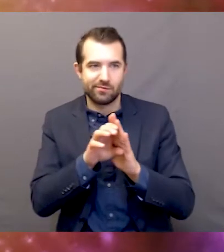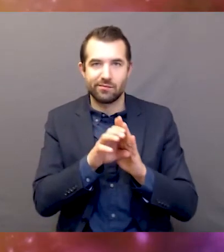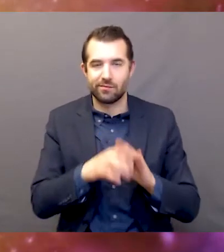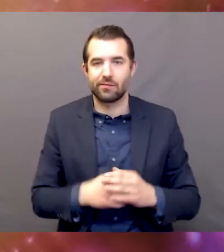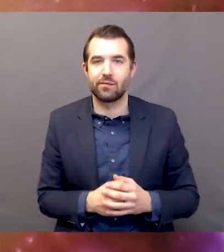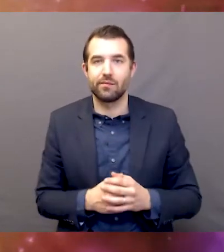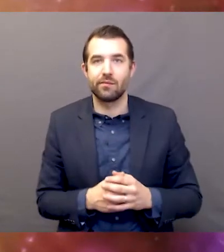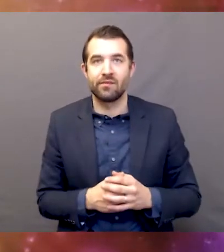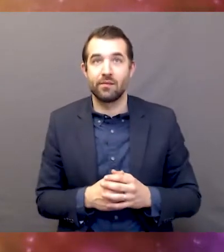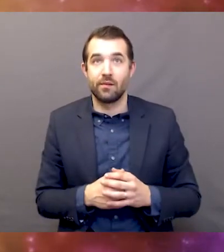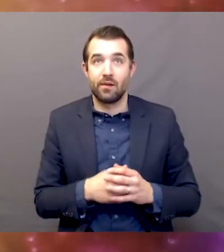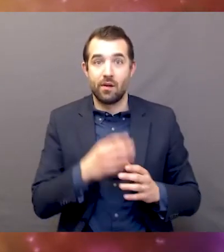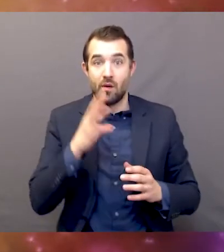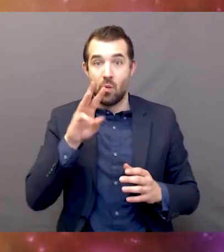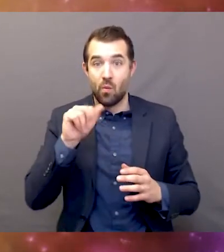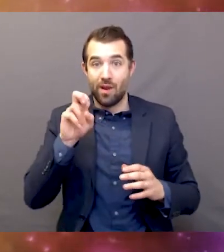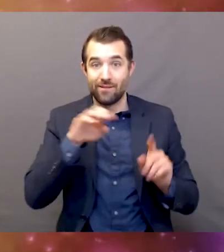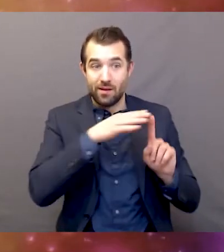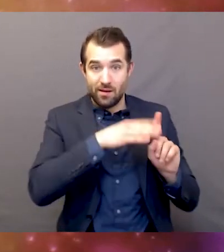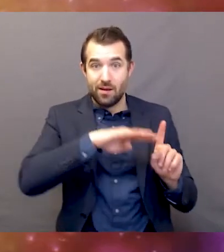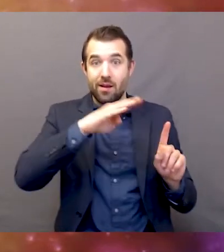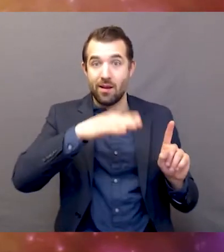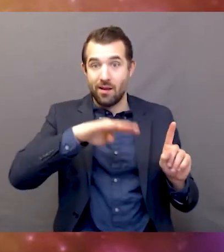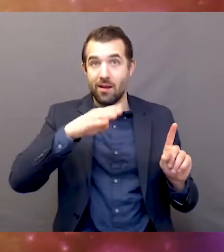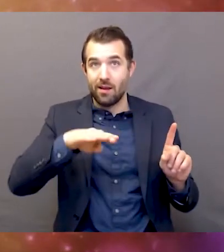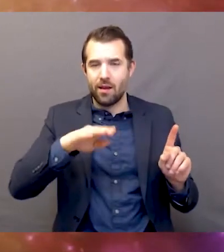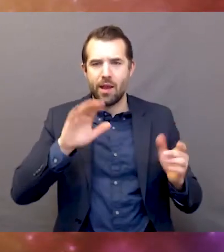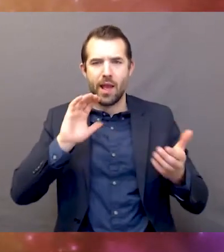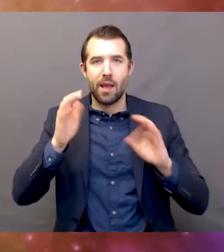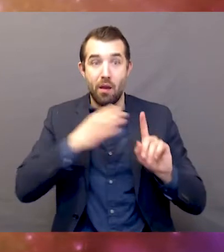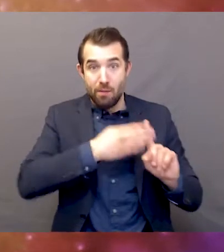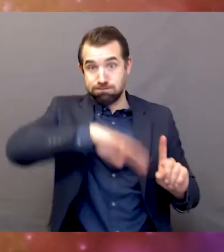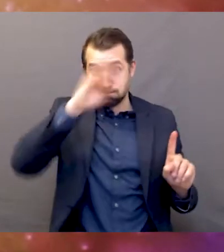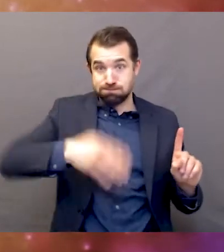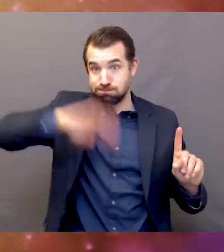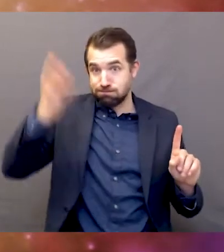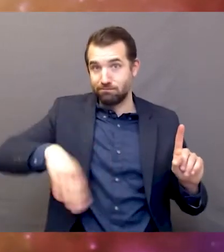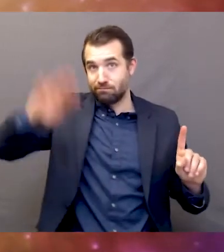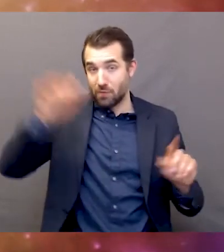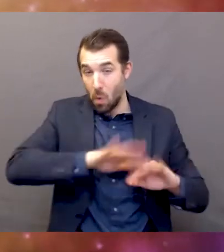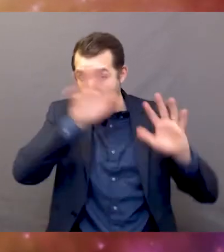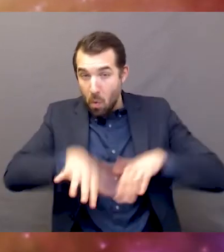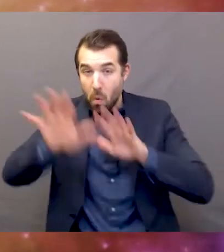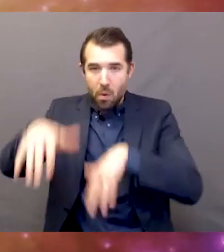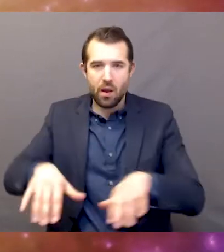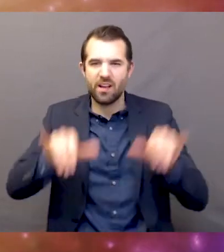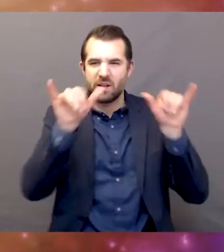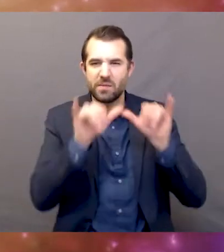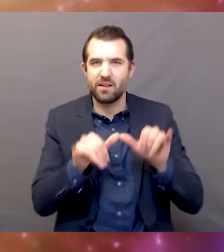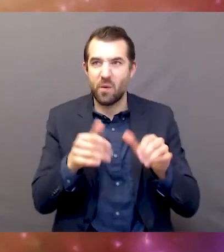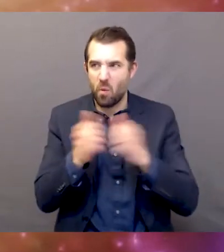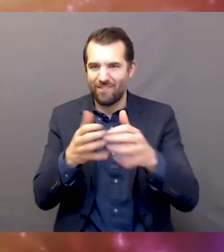fluctuations, essentially the wave height, one can infer that larger fluctuations yield faster motions, and faster